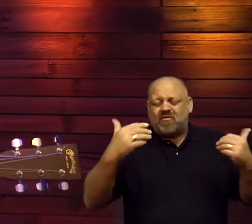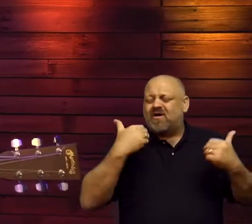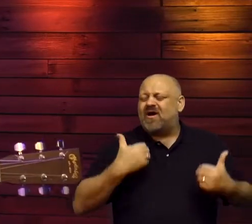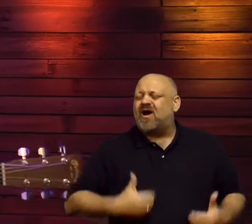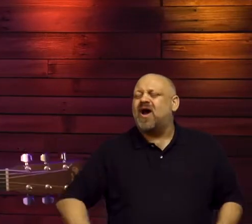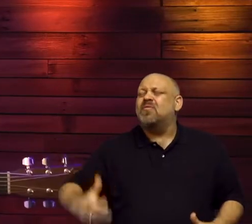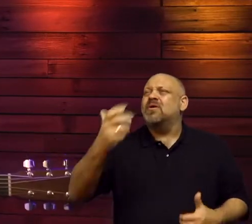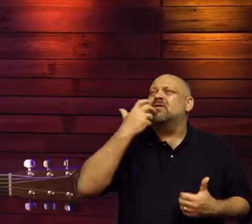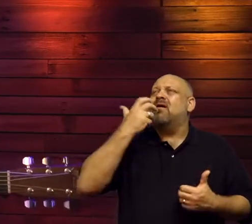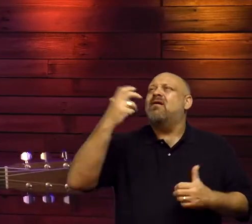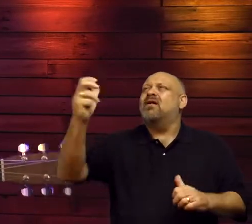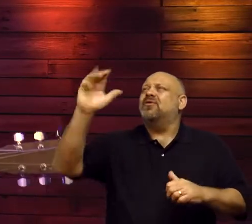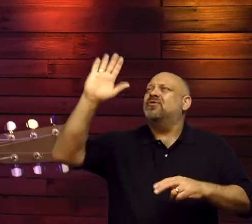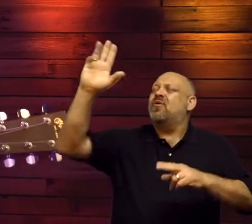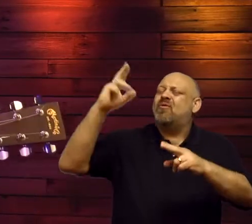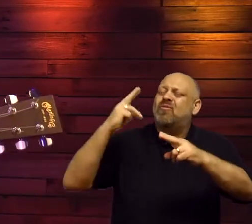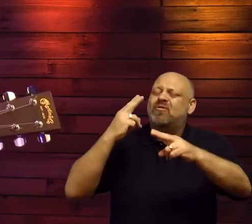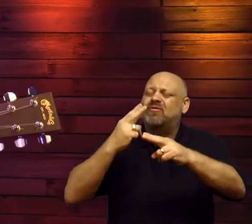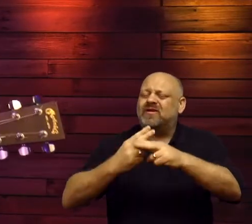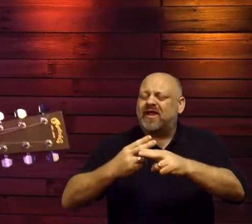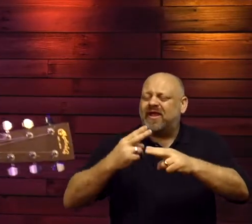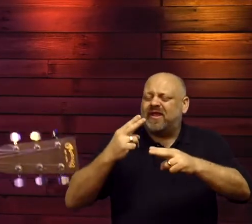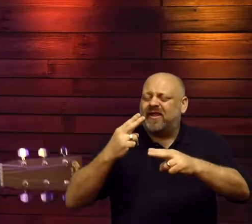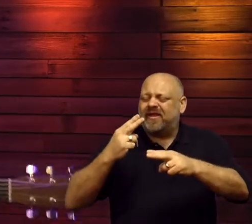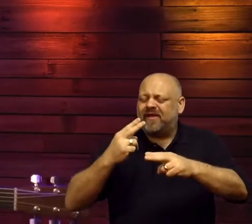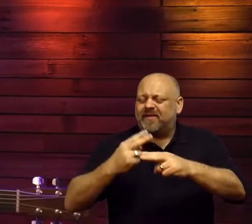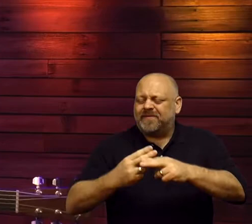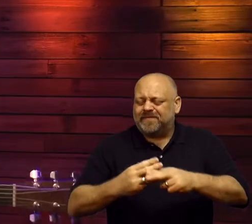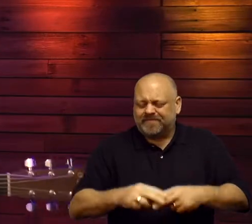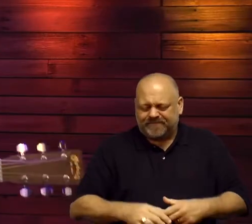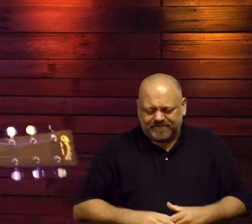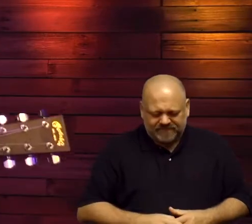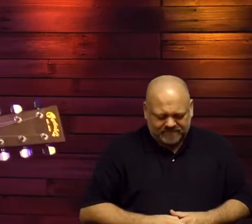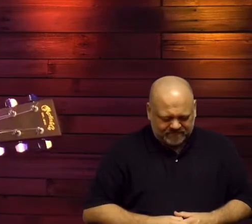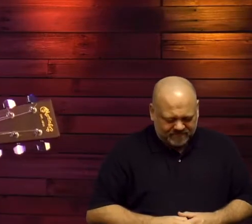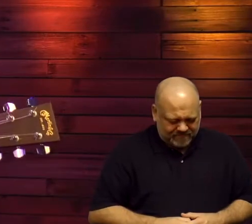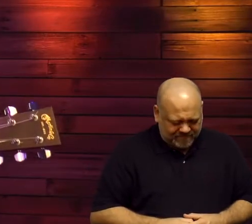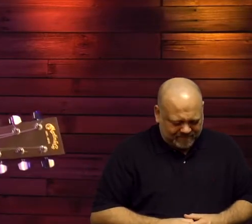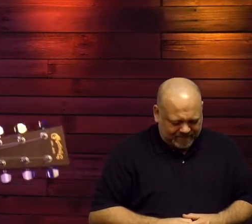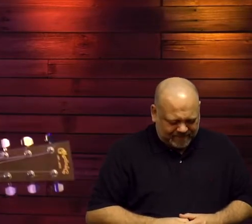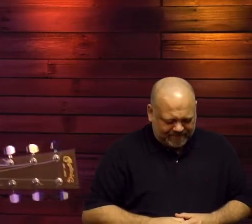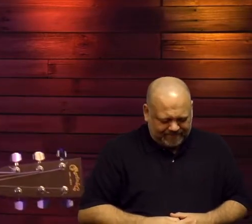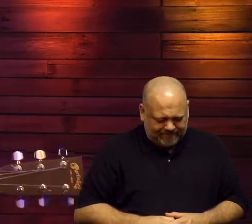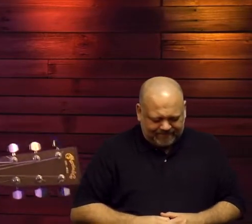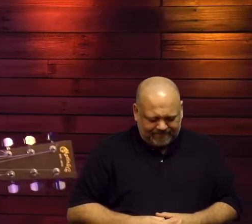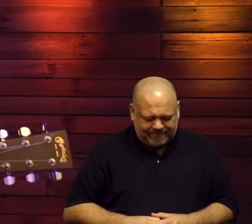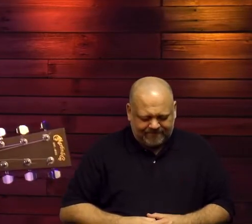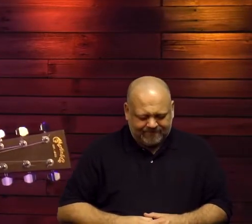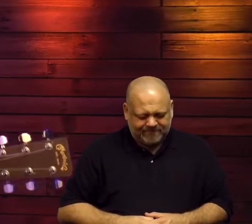So I will call upon your name